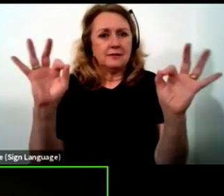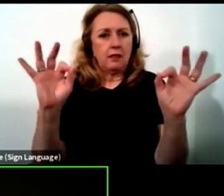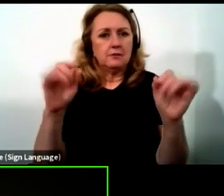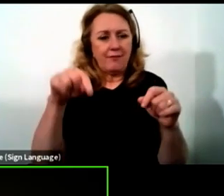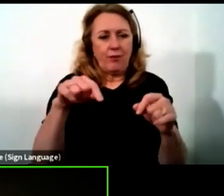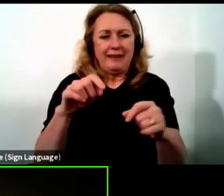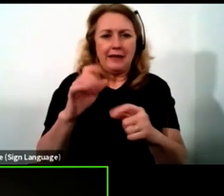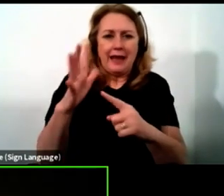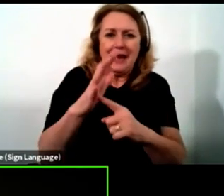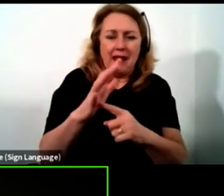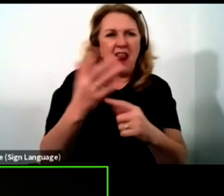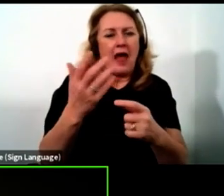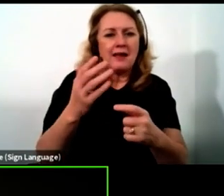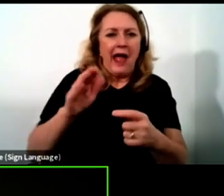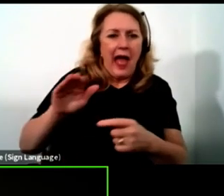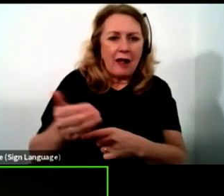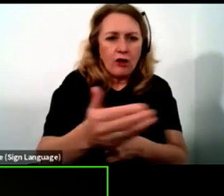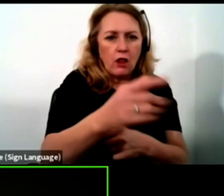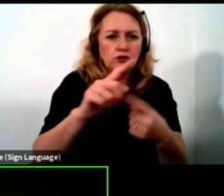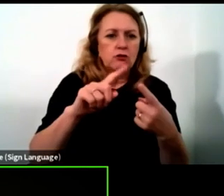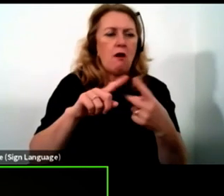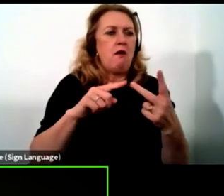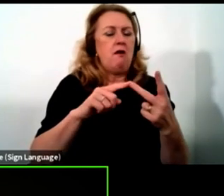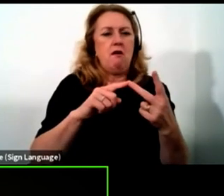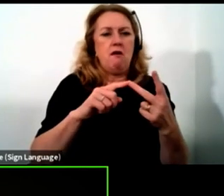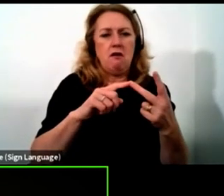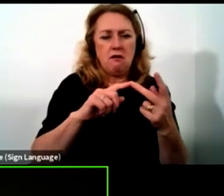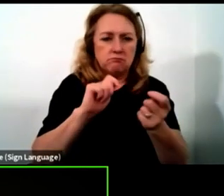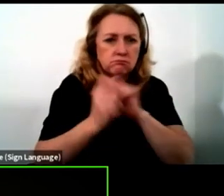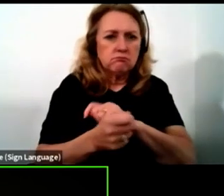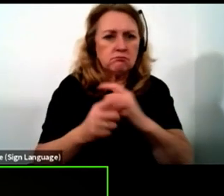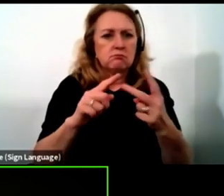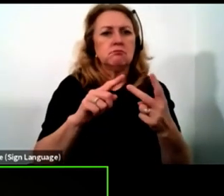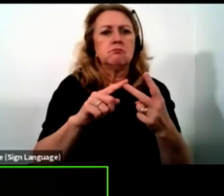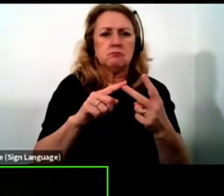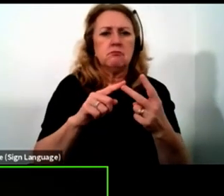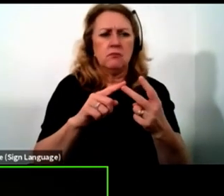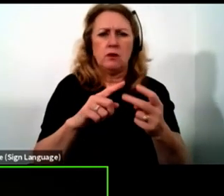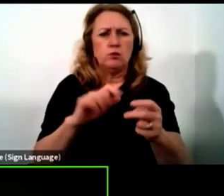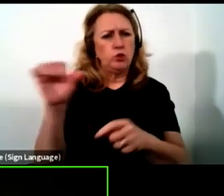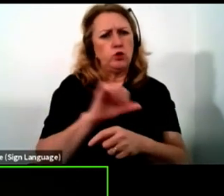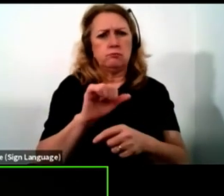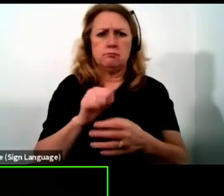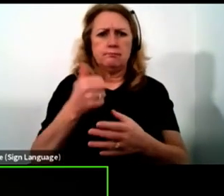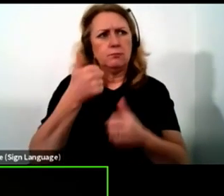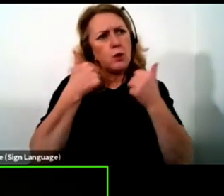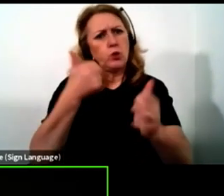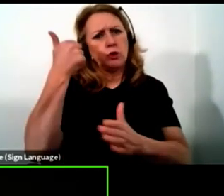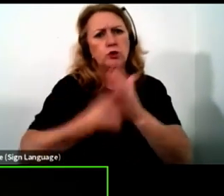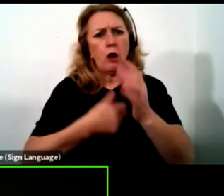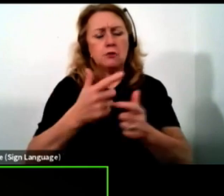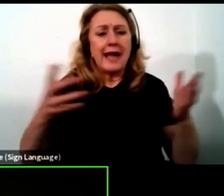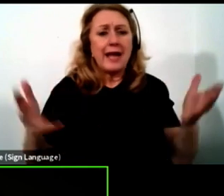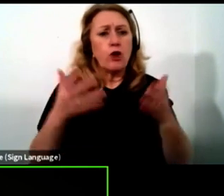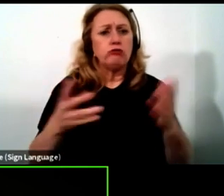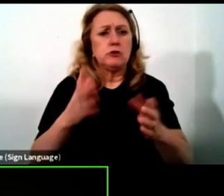on health, agriculture, you know, industrial transformation, we should be able to make a very good start on encouraging